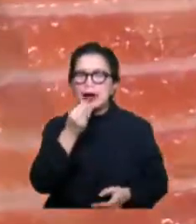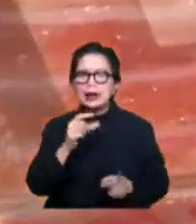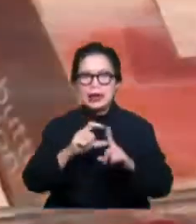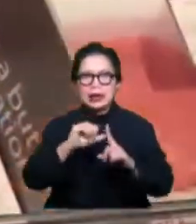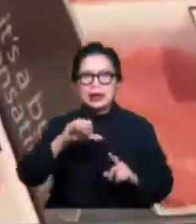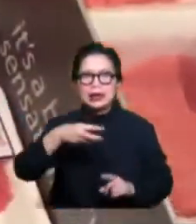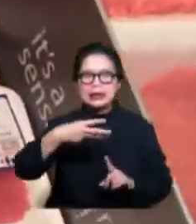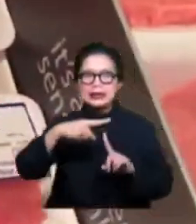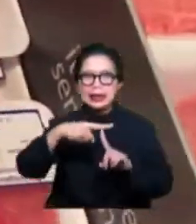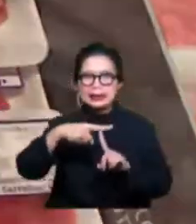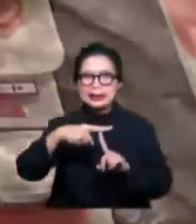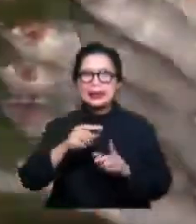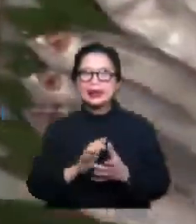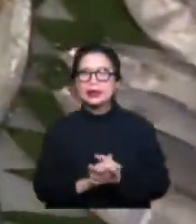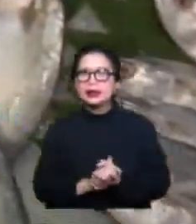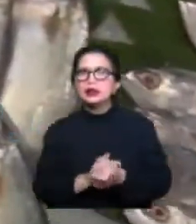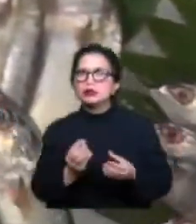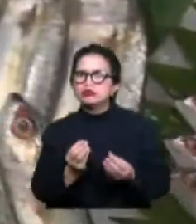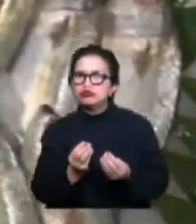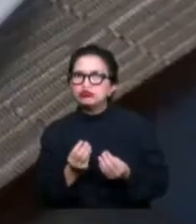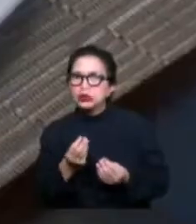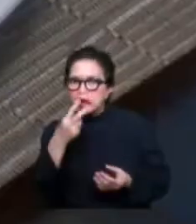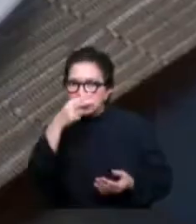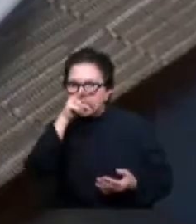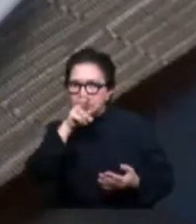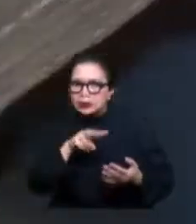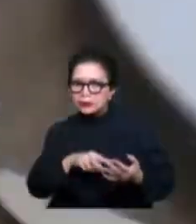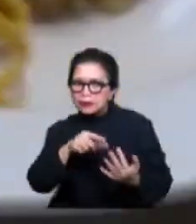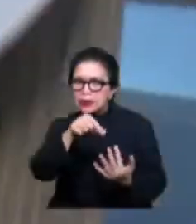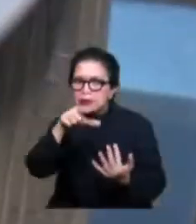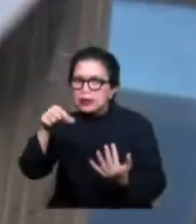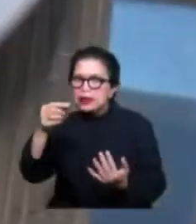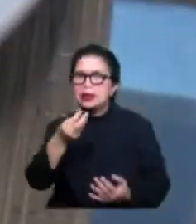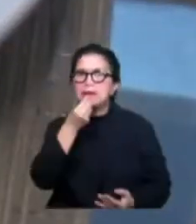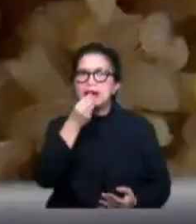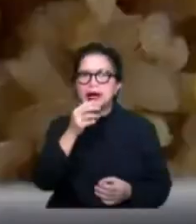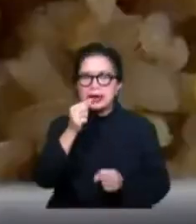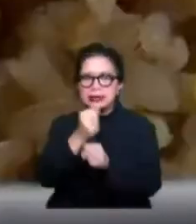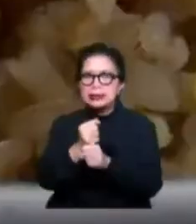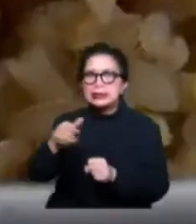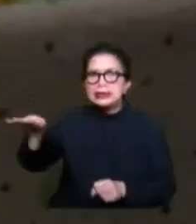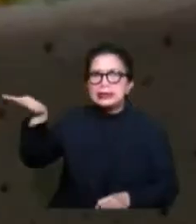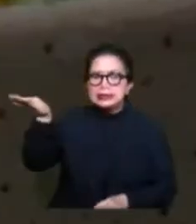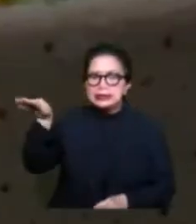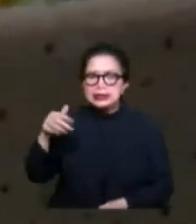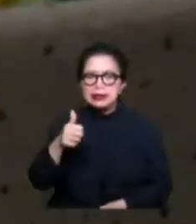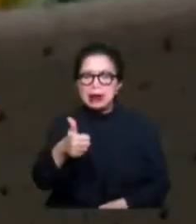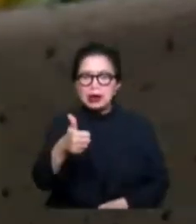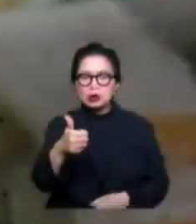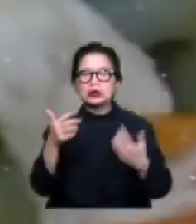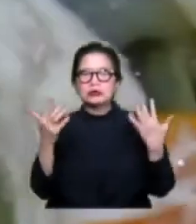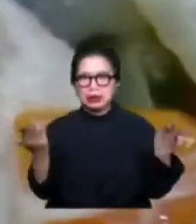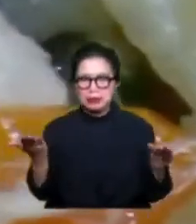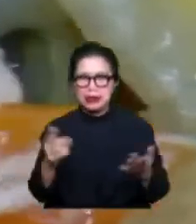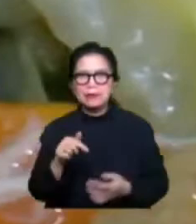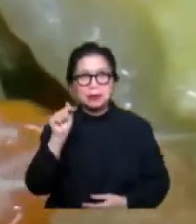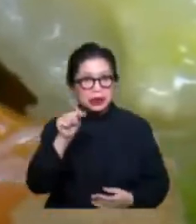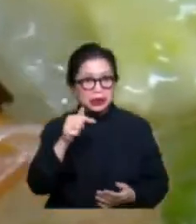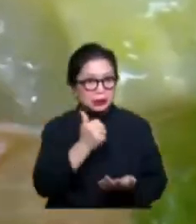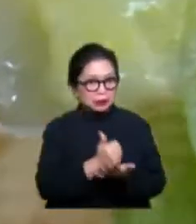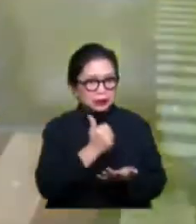of the food and creating weekly menu. It is also essential to refrain from consuming instant